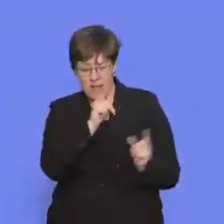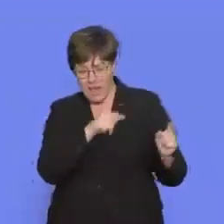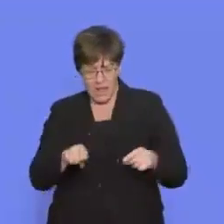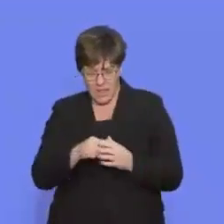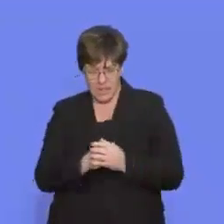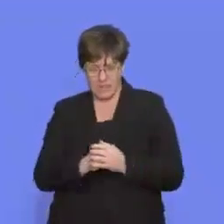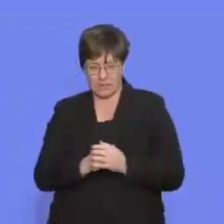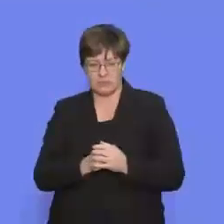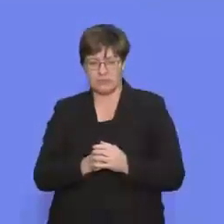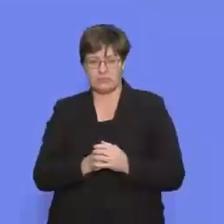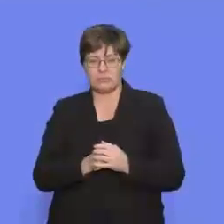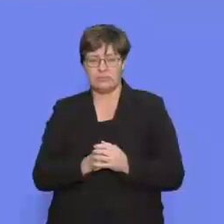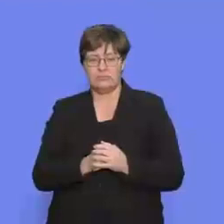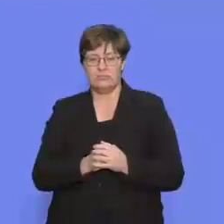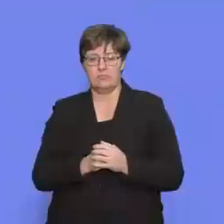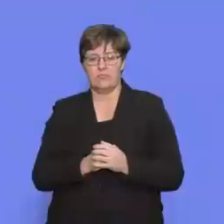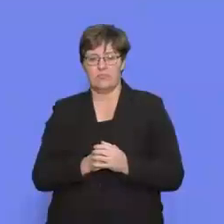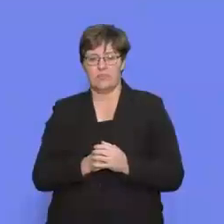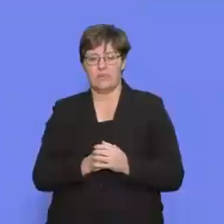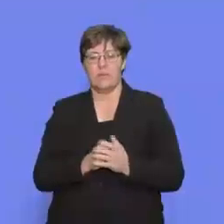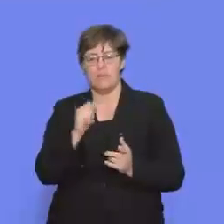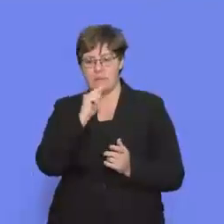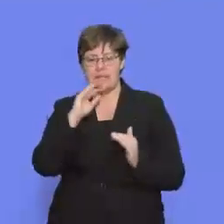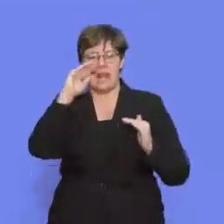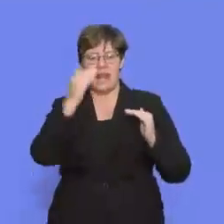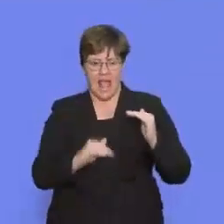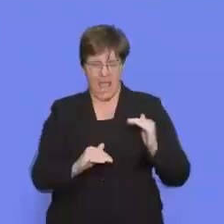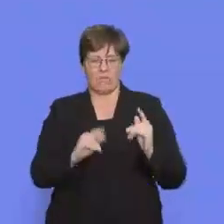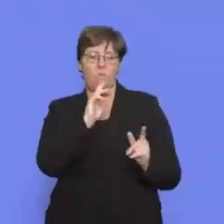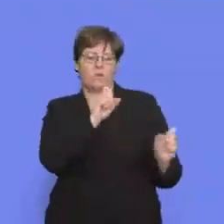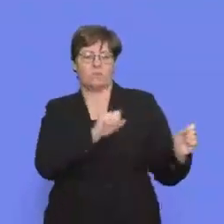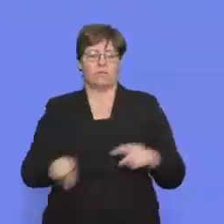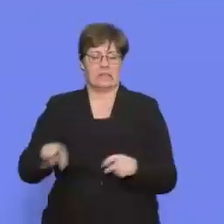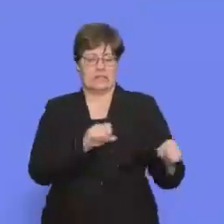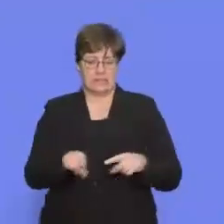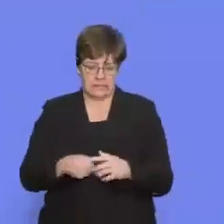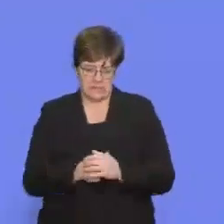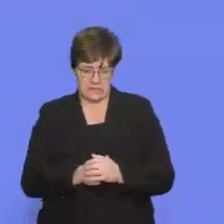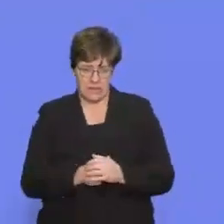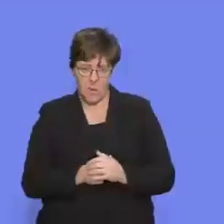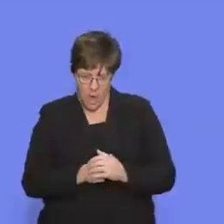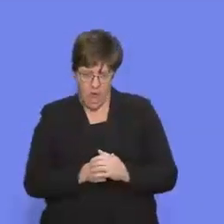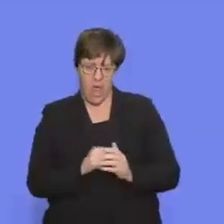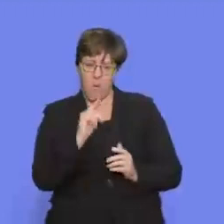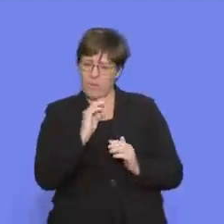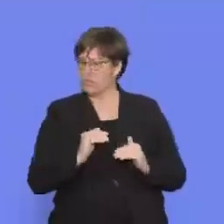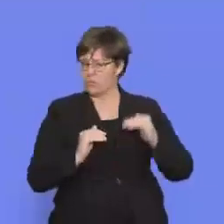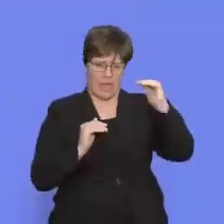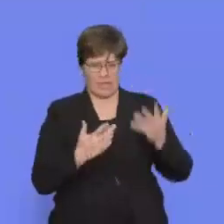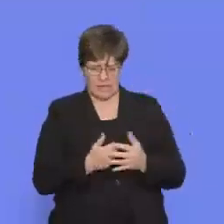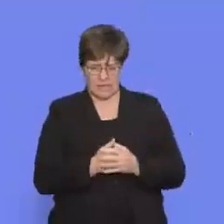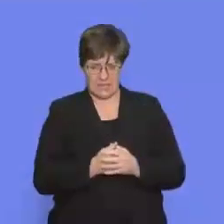will decrease. So that what should happen? Less water shouldn't be